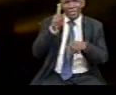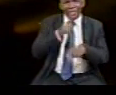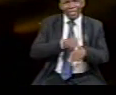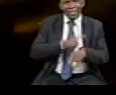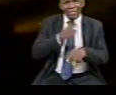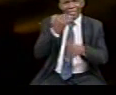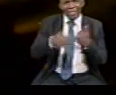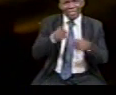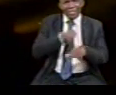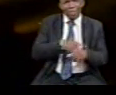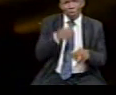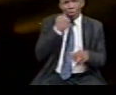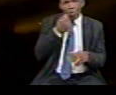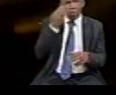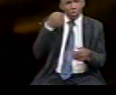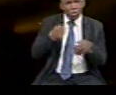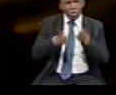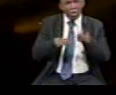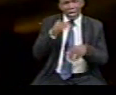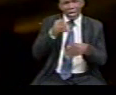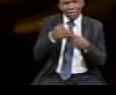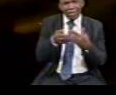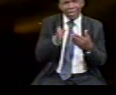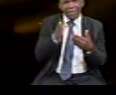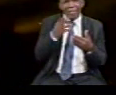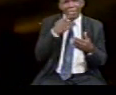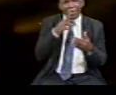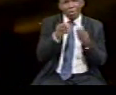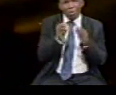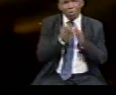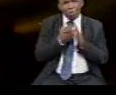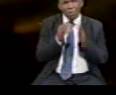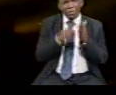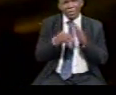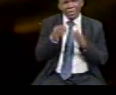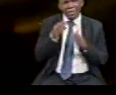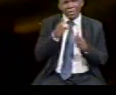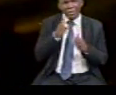own ungodly laws? These be they who separate themselves sensual,